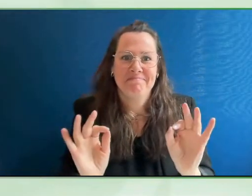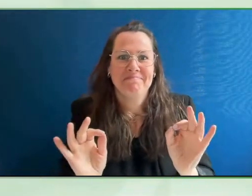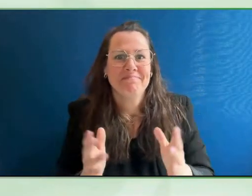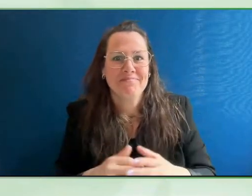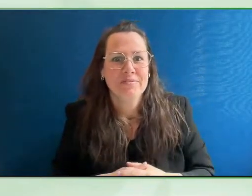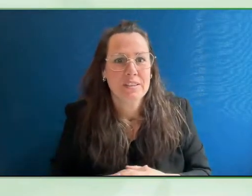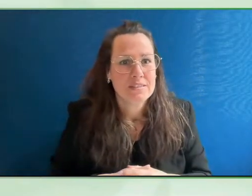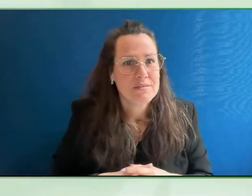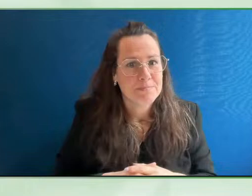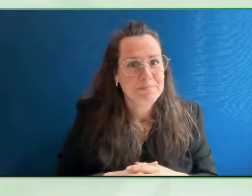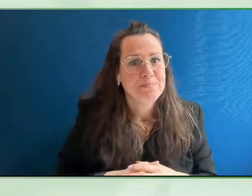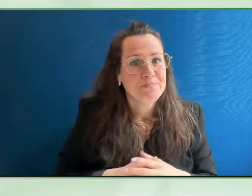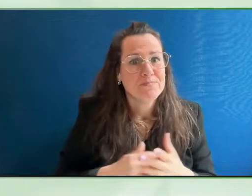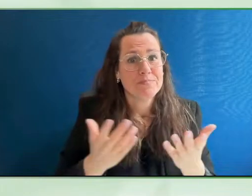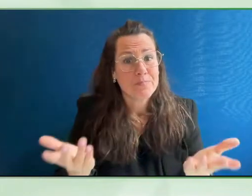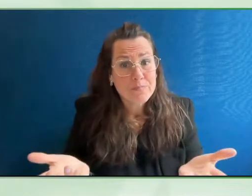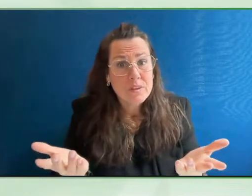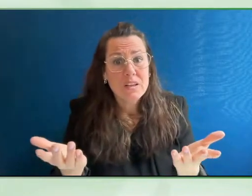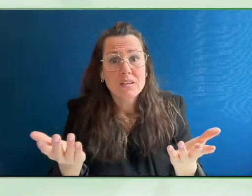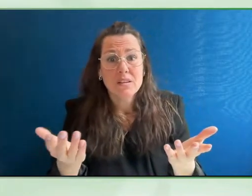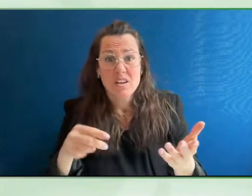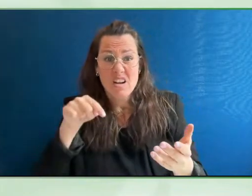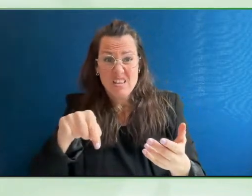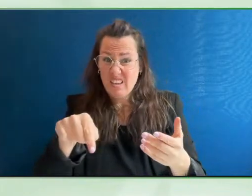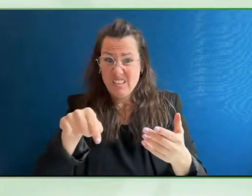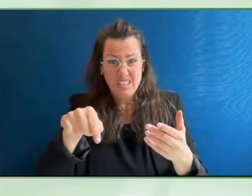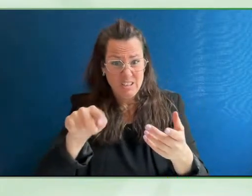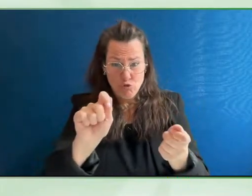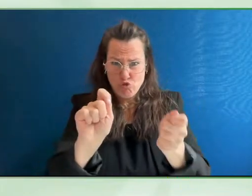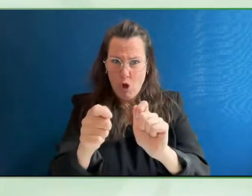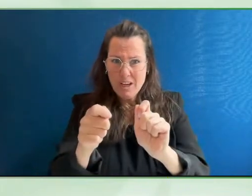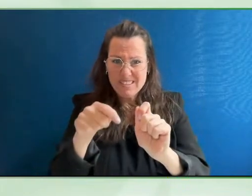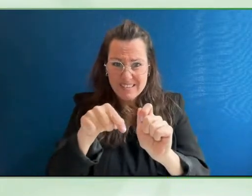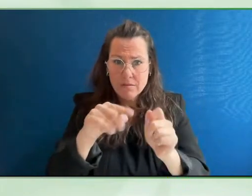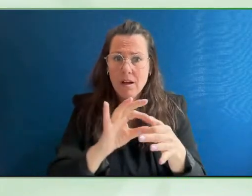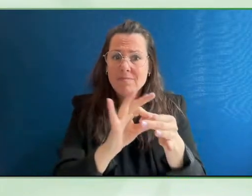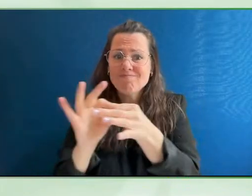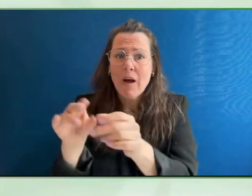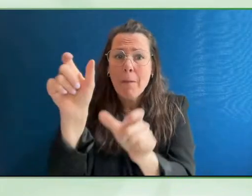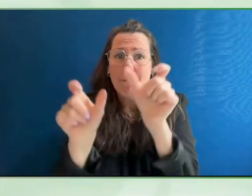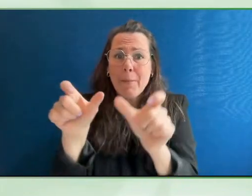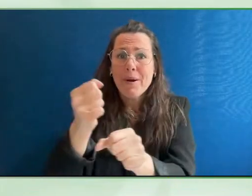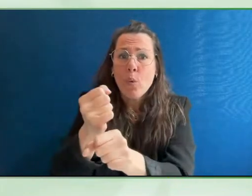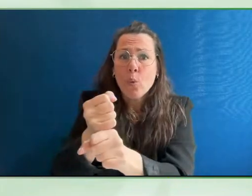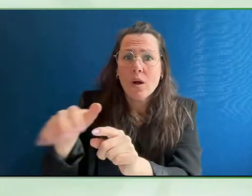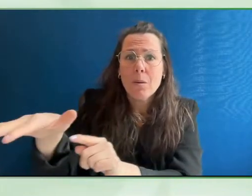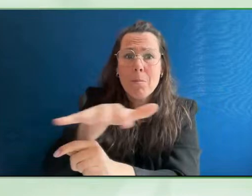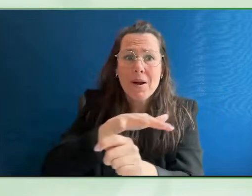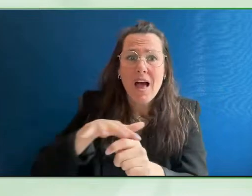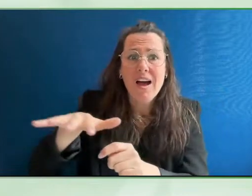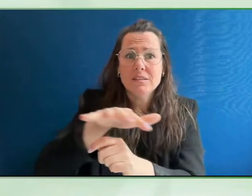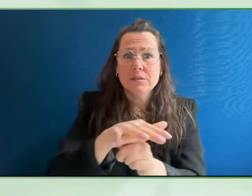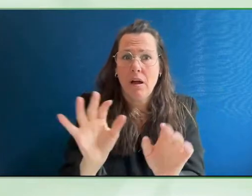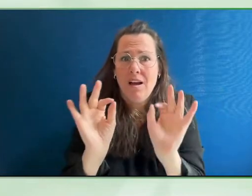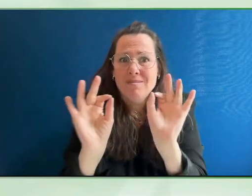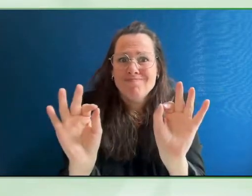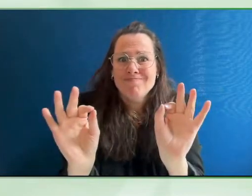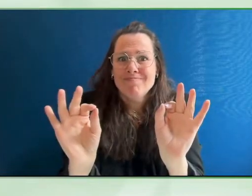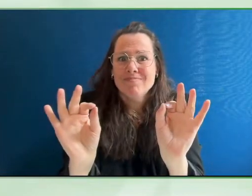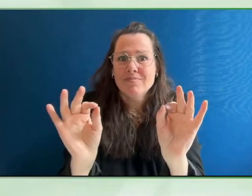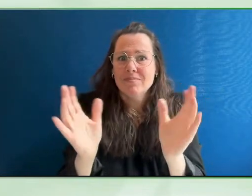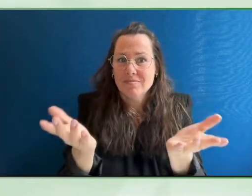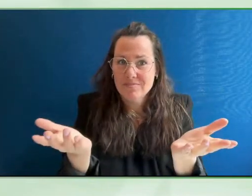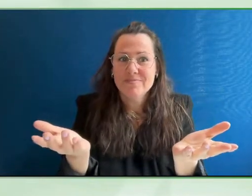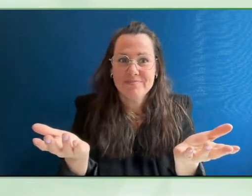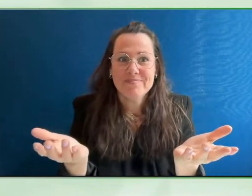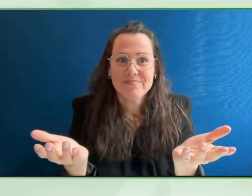can become their best self in the workplace, it's so easy to just help provide it. But I think that's